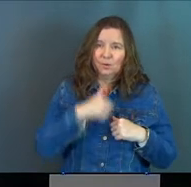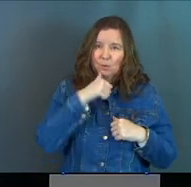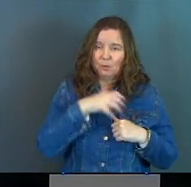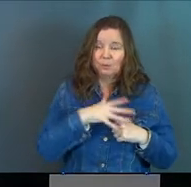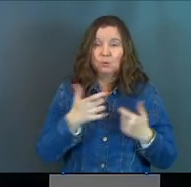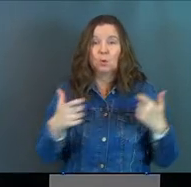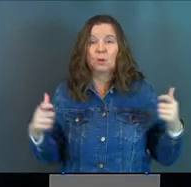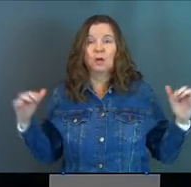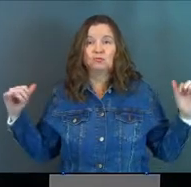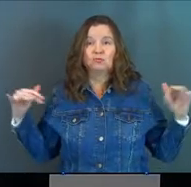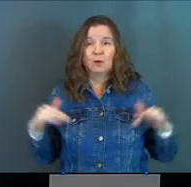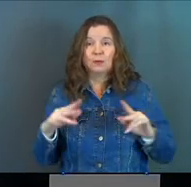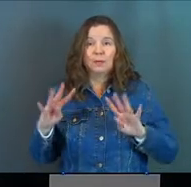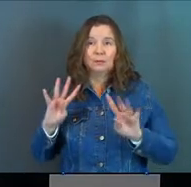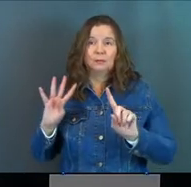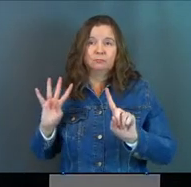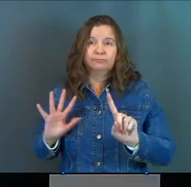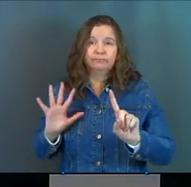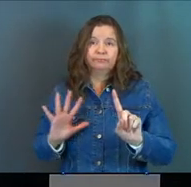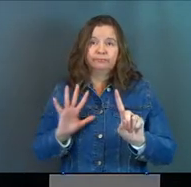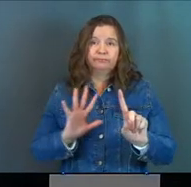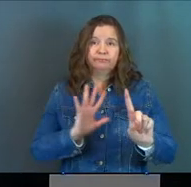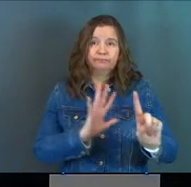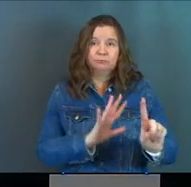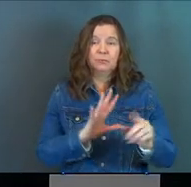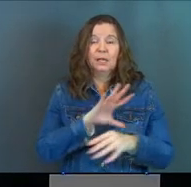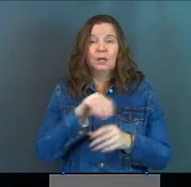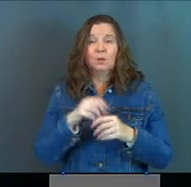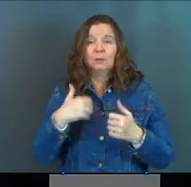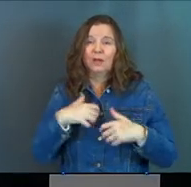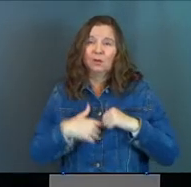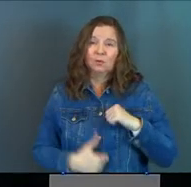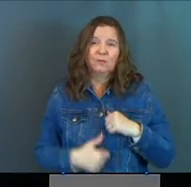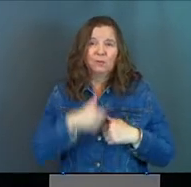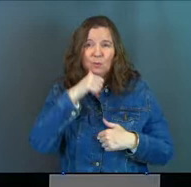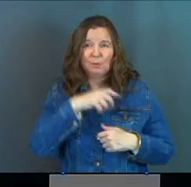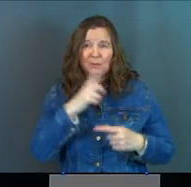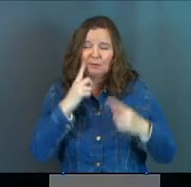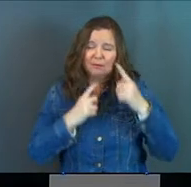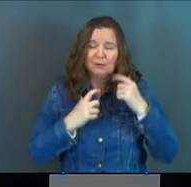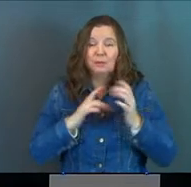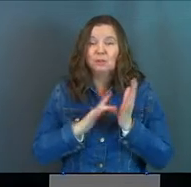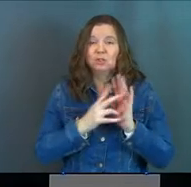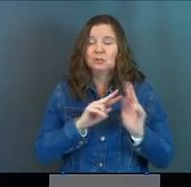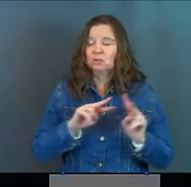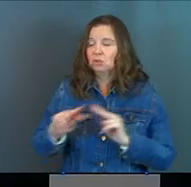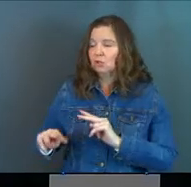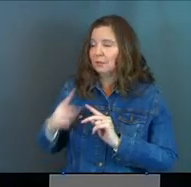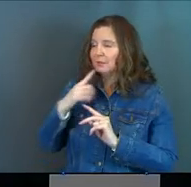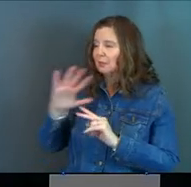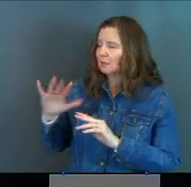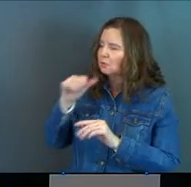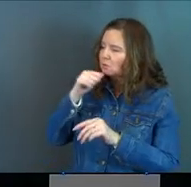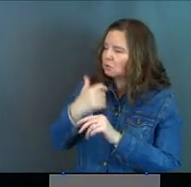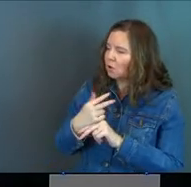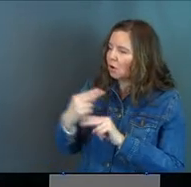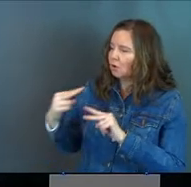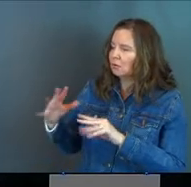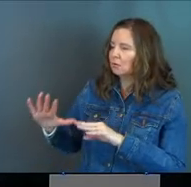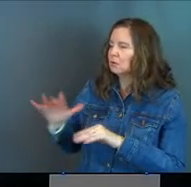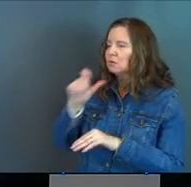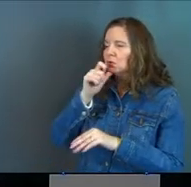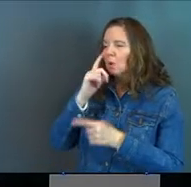A large crowd trailed behind Jesus, including many grief-stricken women. But Jesus turned and said to them, "Daughters of